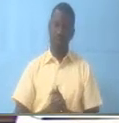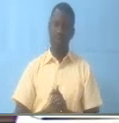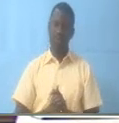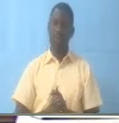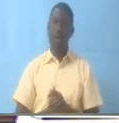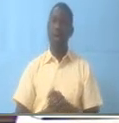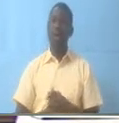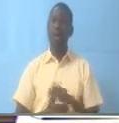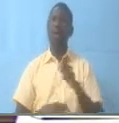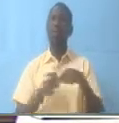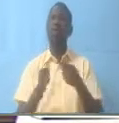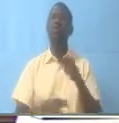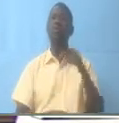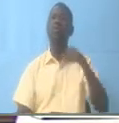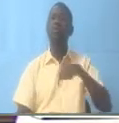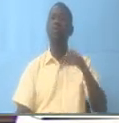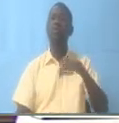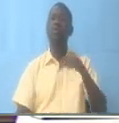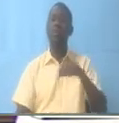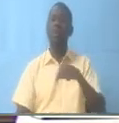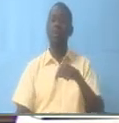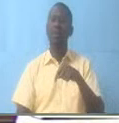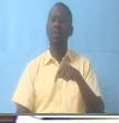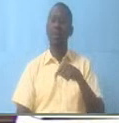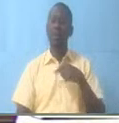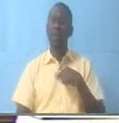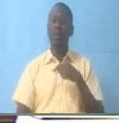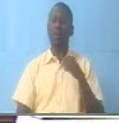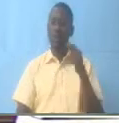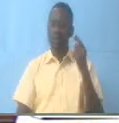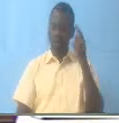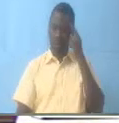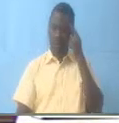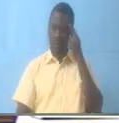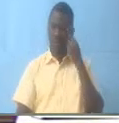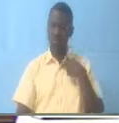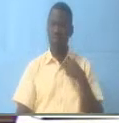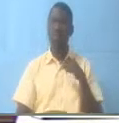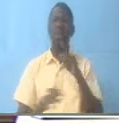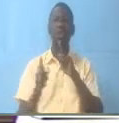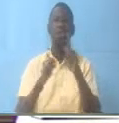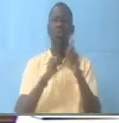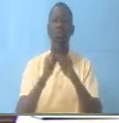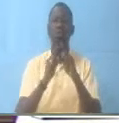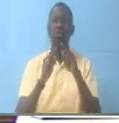For today, I will propose that we discuss the following topics.